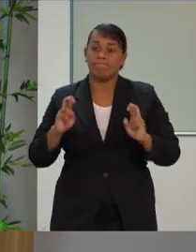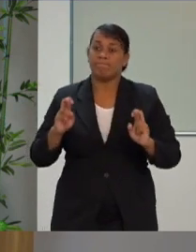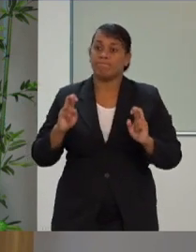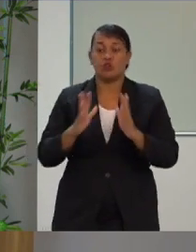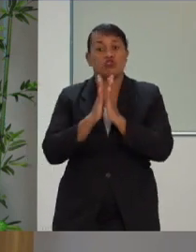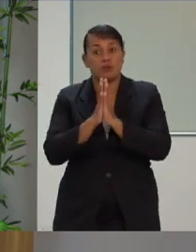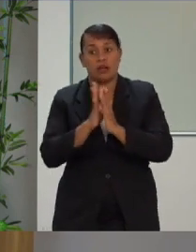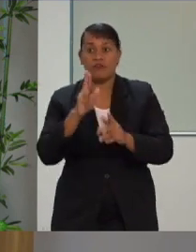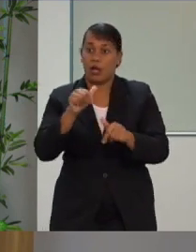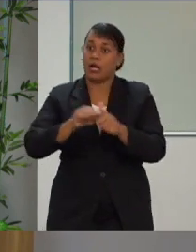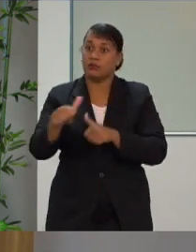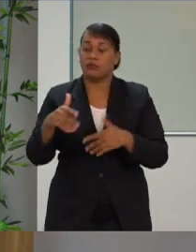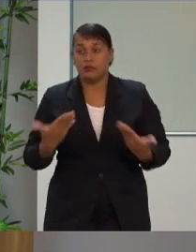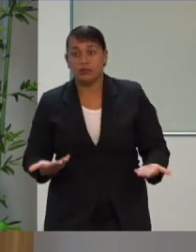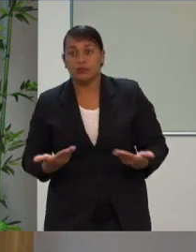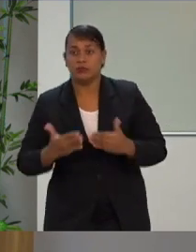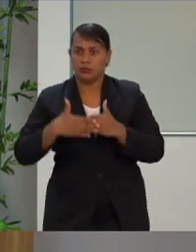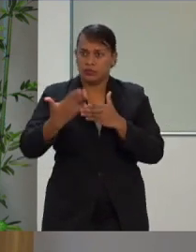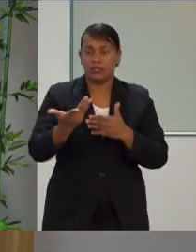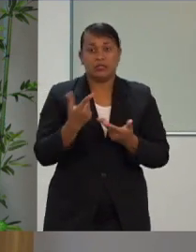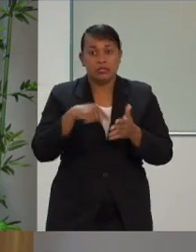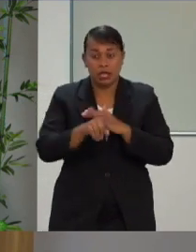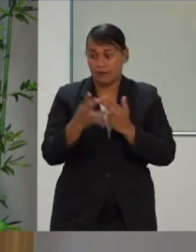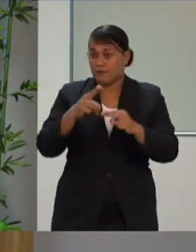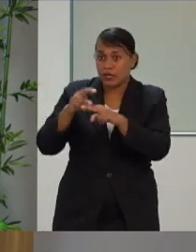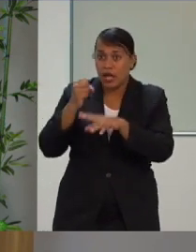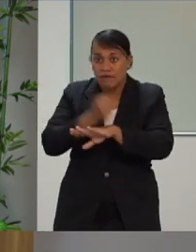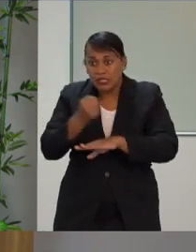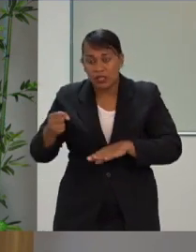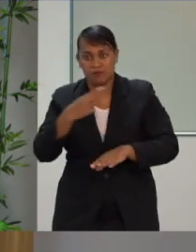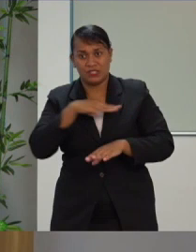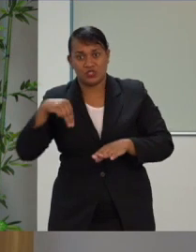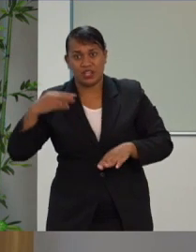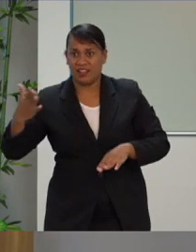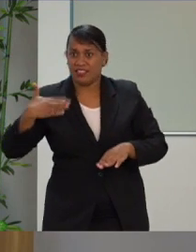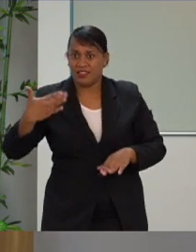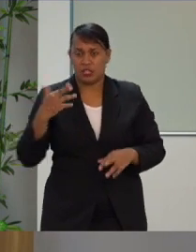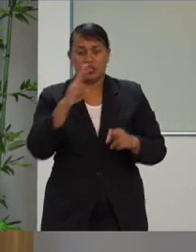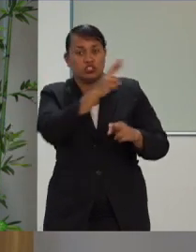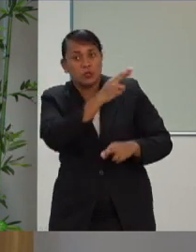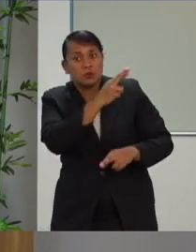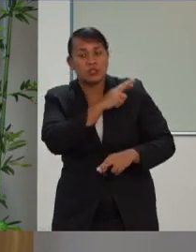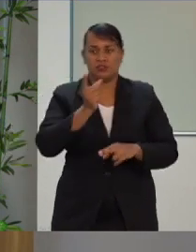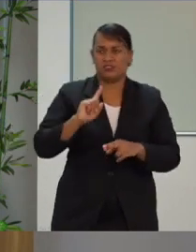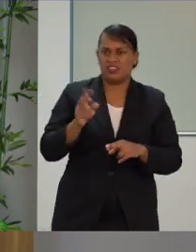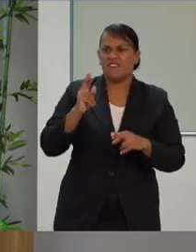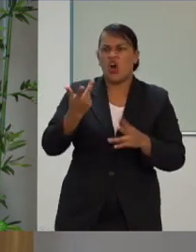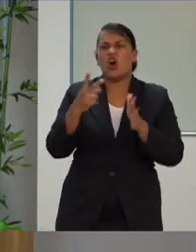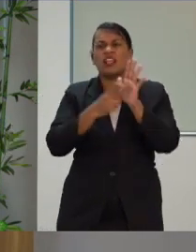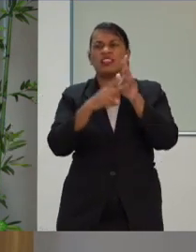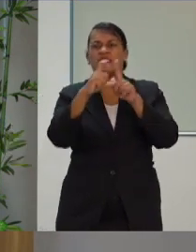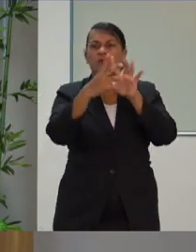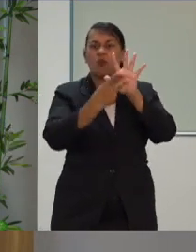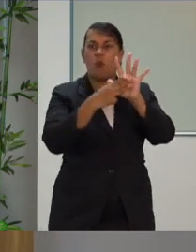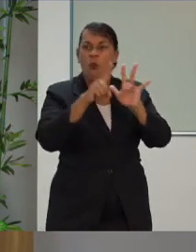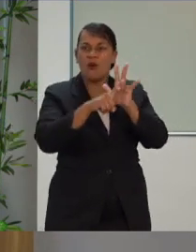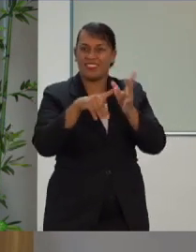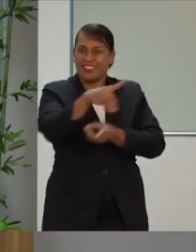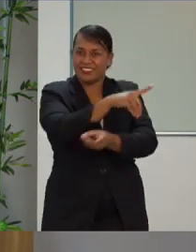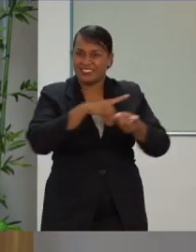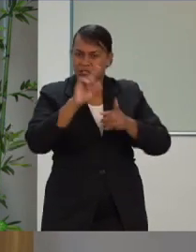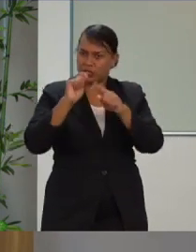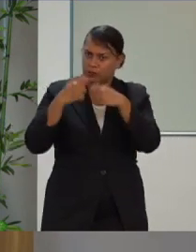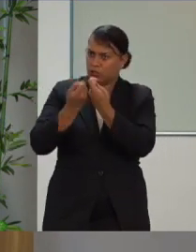at the same time, government has, the minister responsible for national disaster management has already mobilized his team. They're having their meetings and